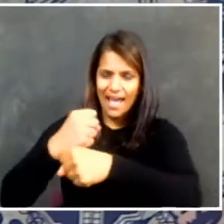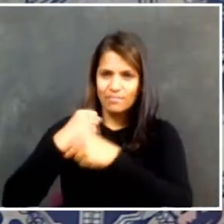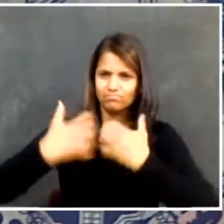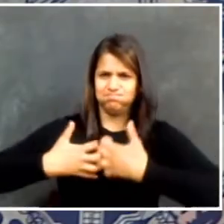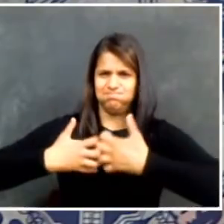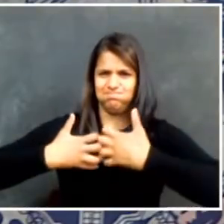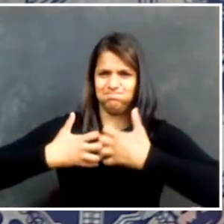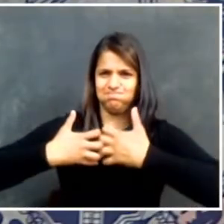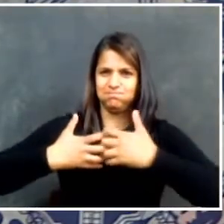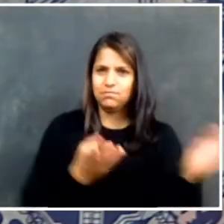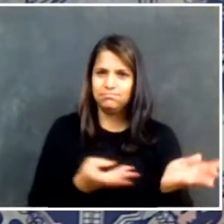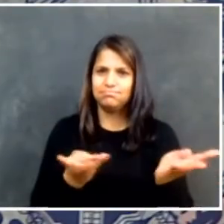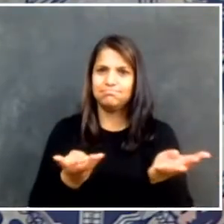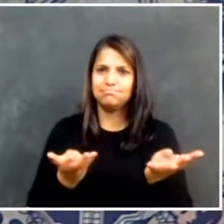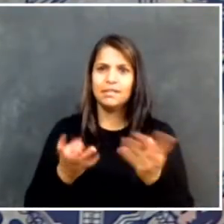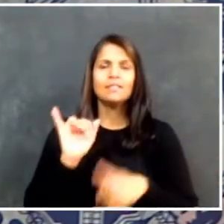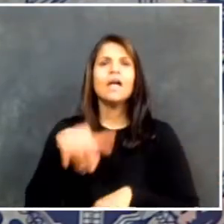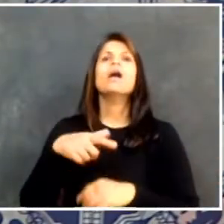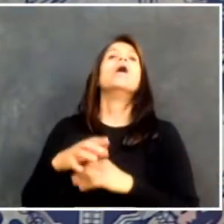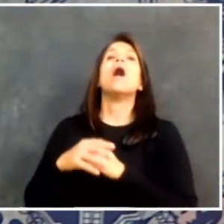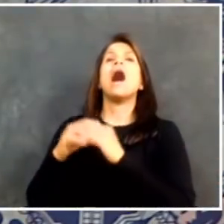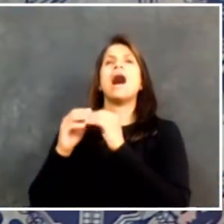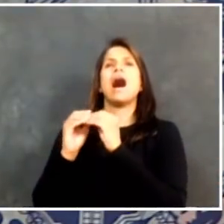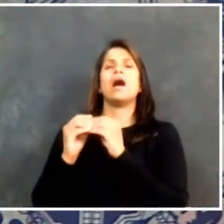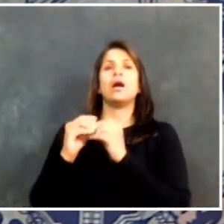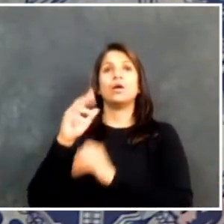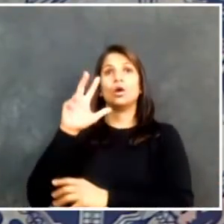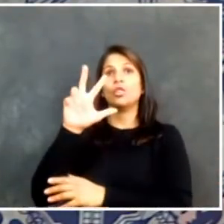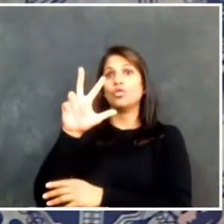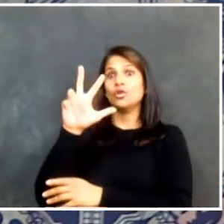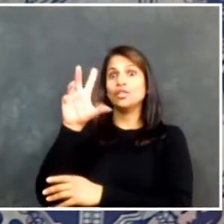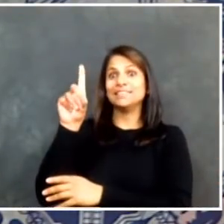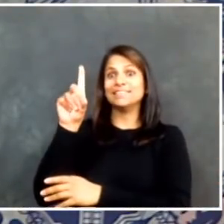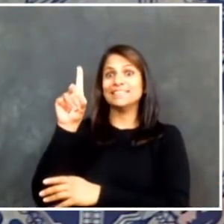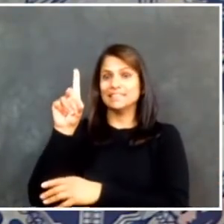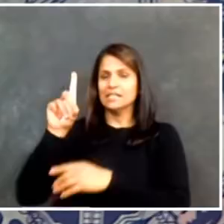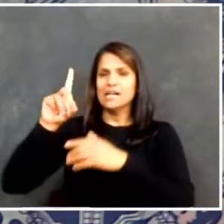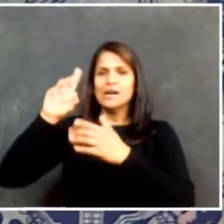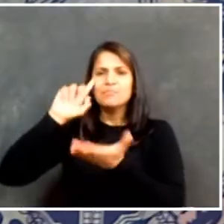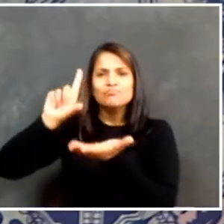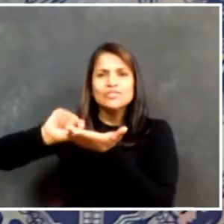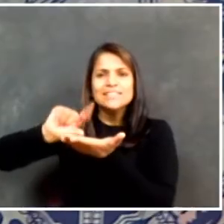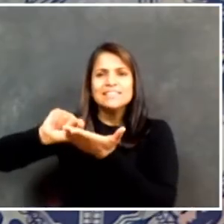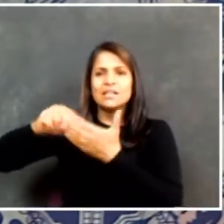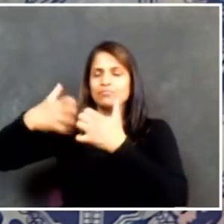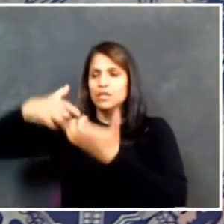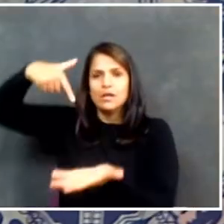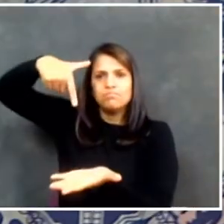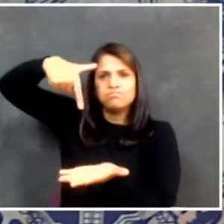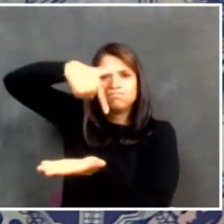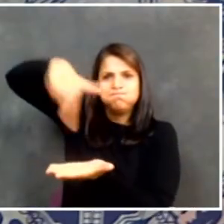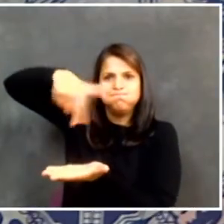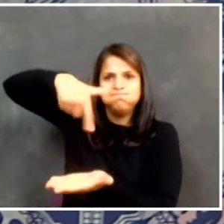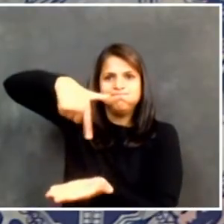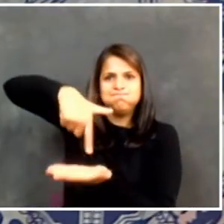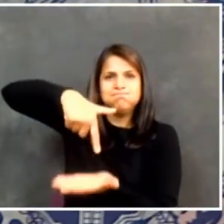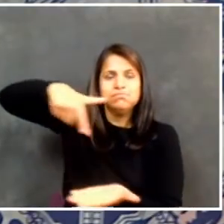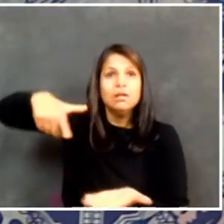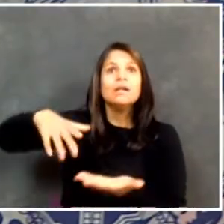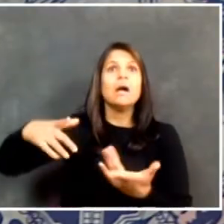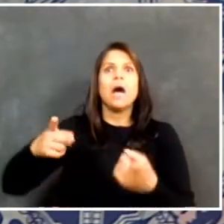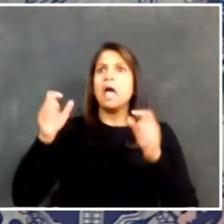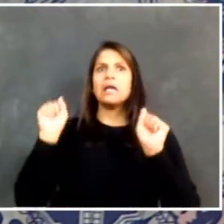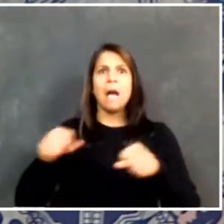3D printing, we know that things are possible now that would have taken, immense effort and time in the